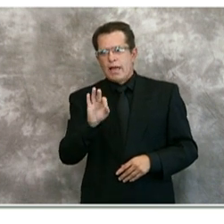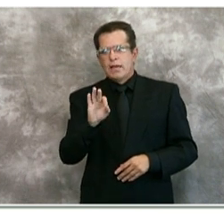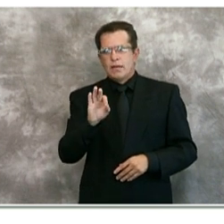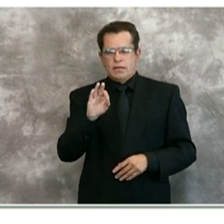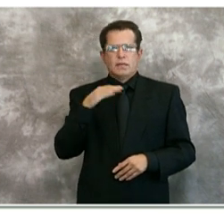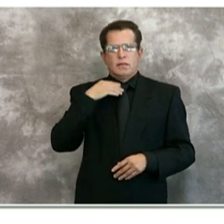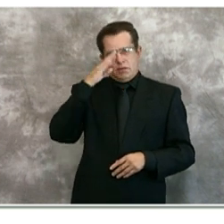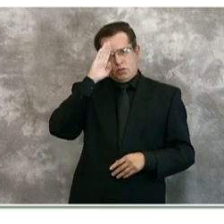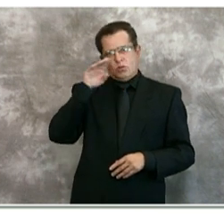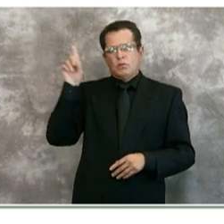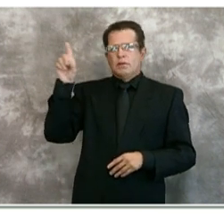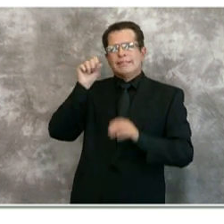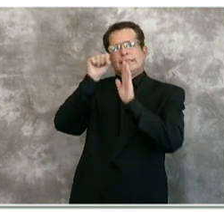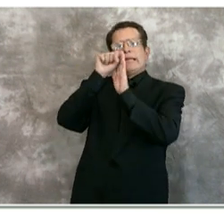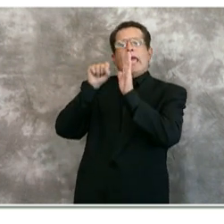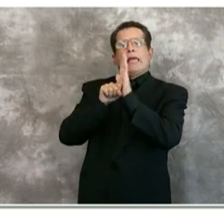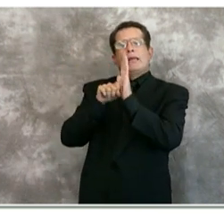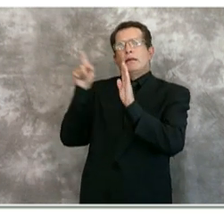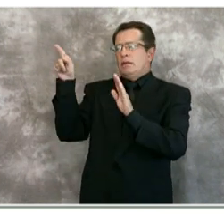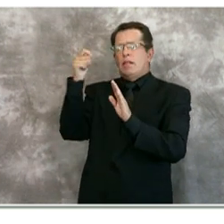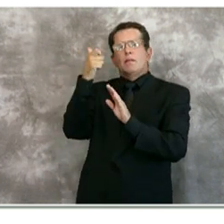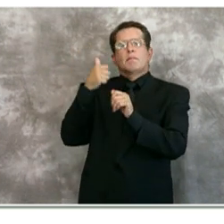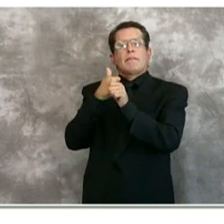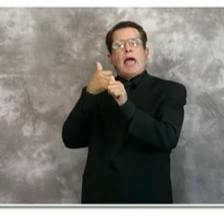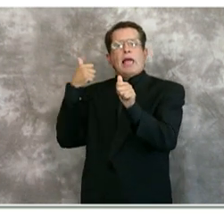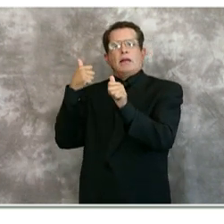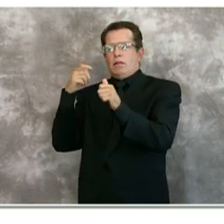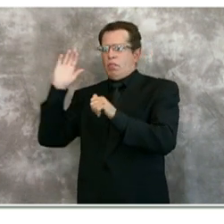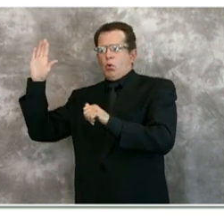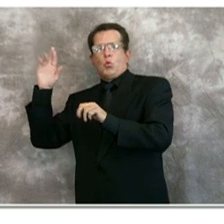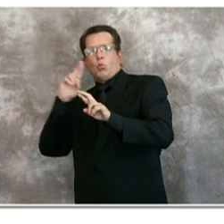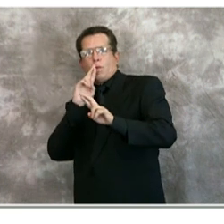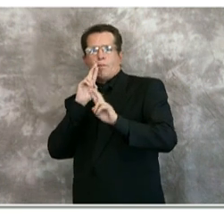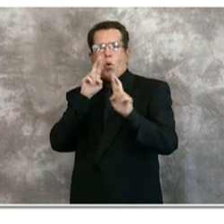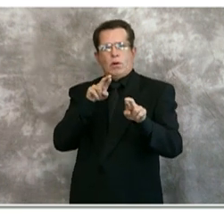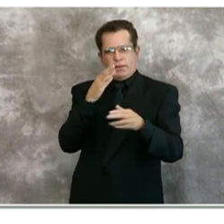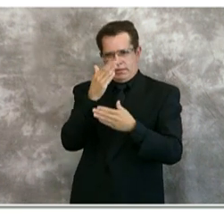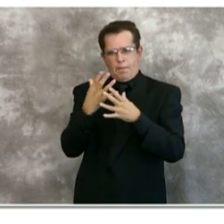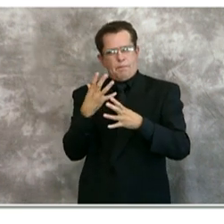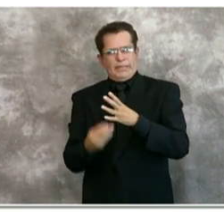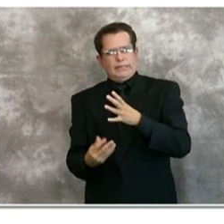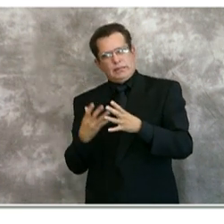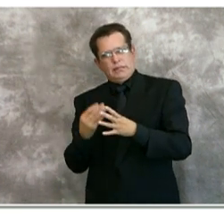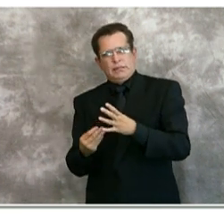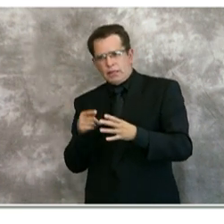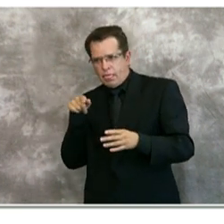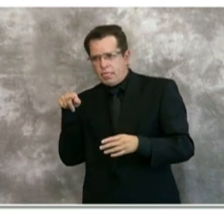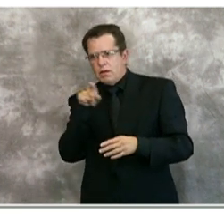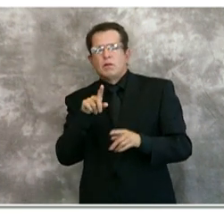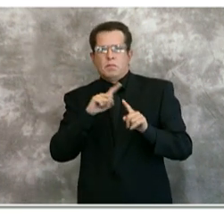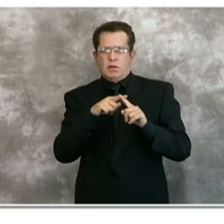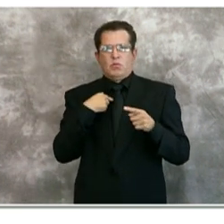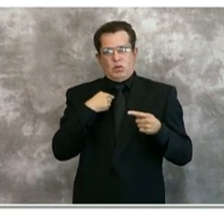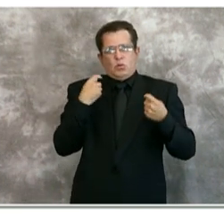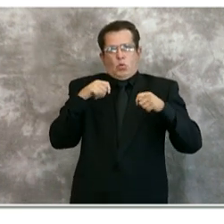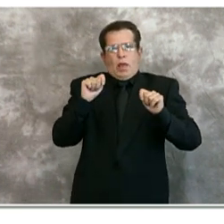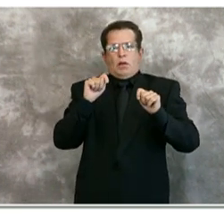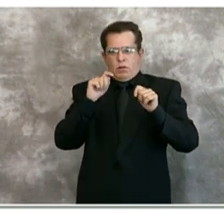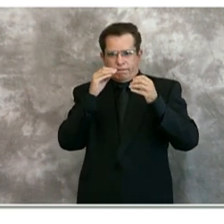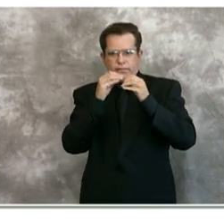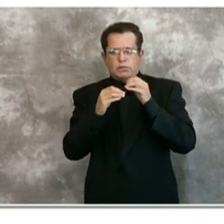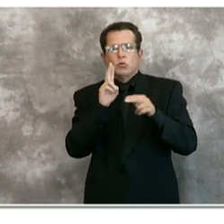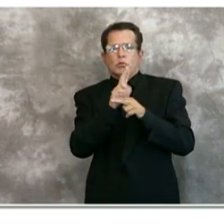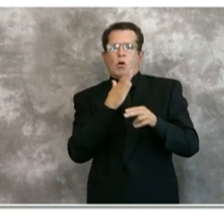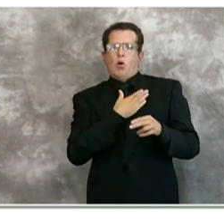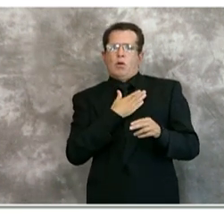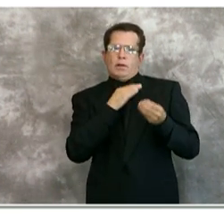state data system in terms of what they're reporting, some missing data they've had. We've taken efforts to try and correct it with